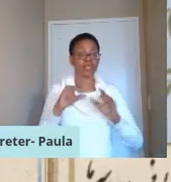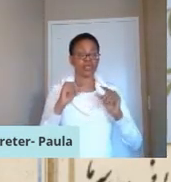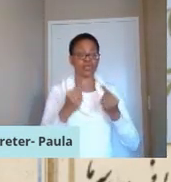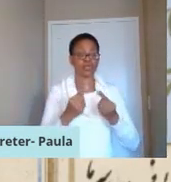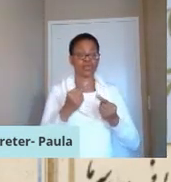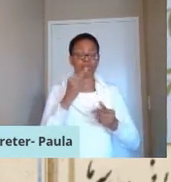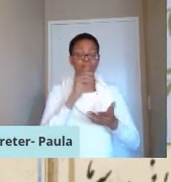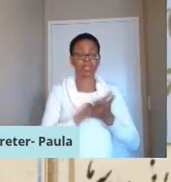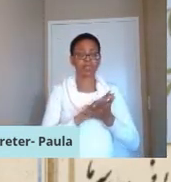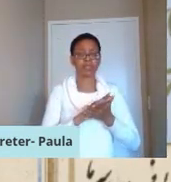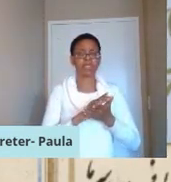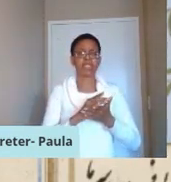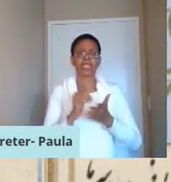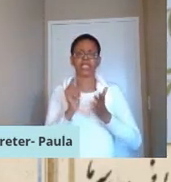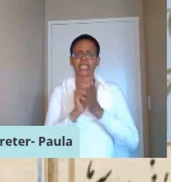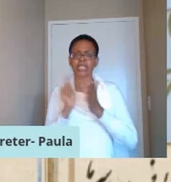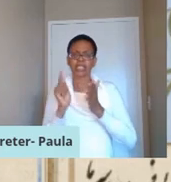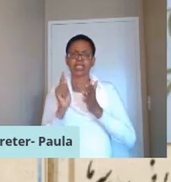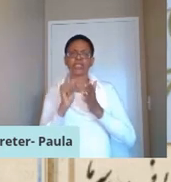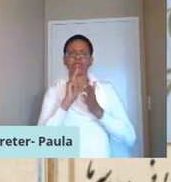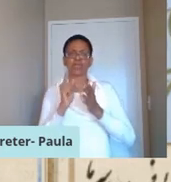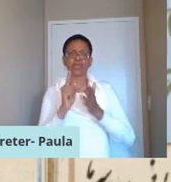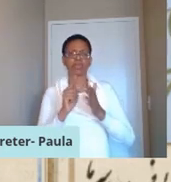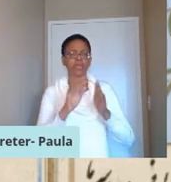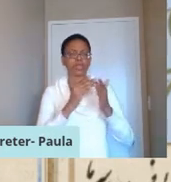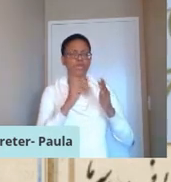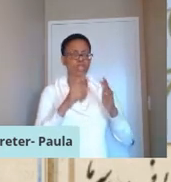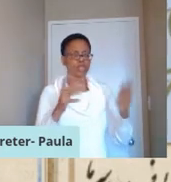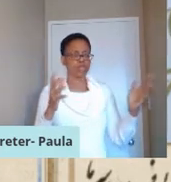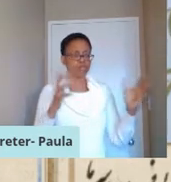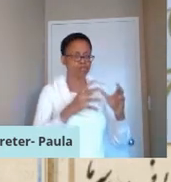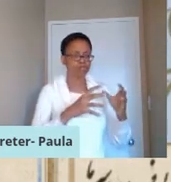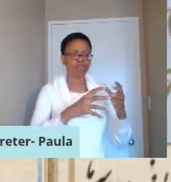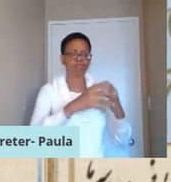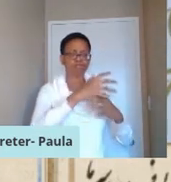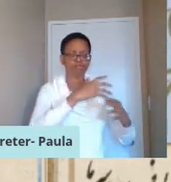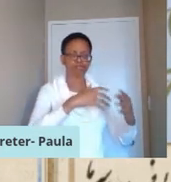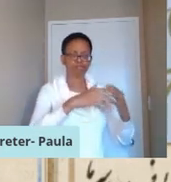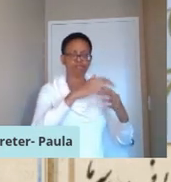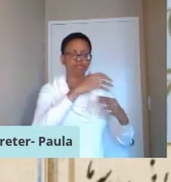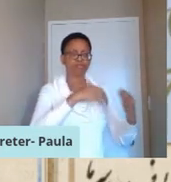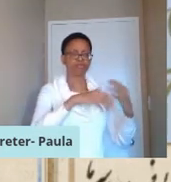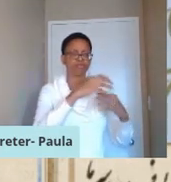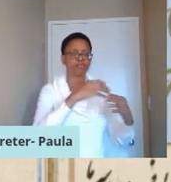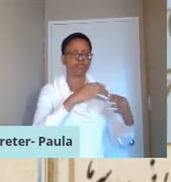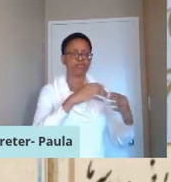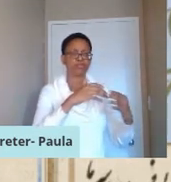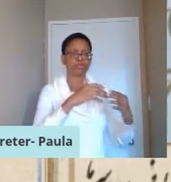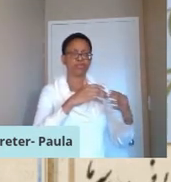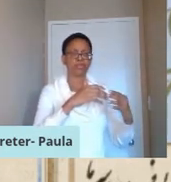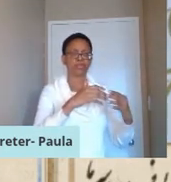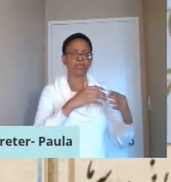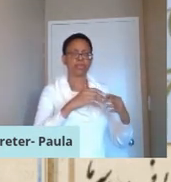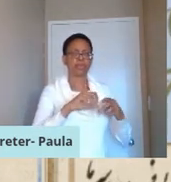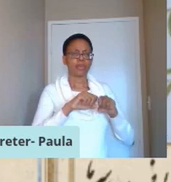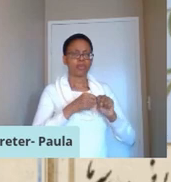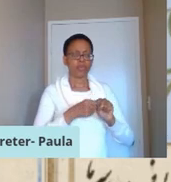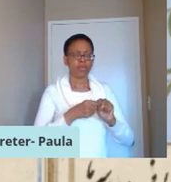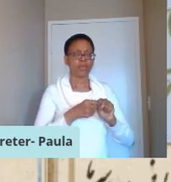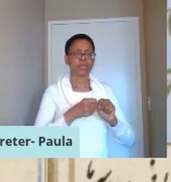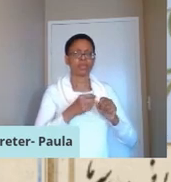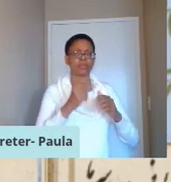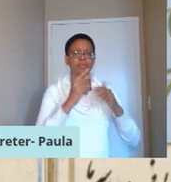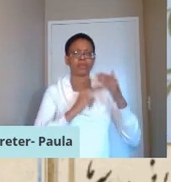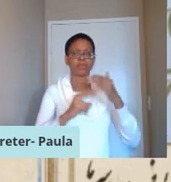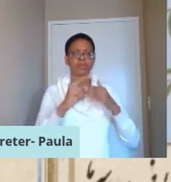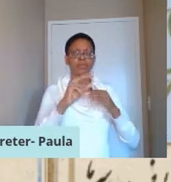the ban, the community should gather together, should come together and mourn the martyrdom of the Ahl Bayt because of the